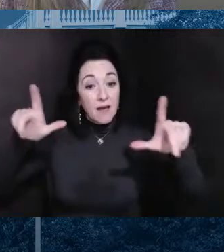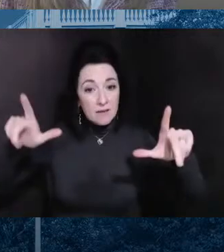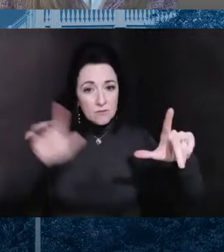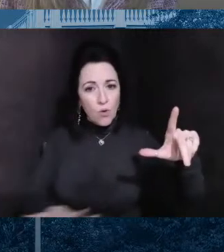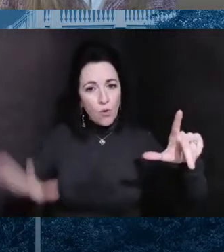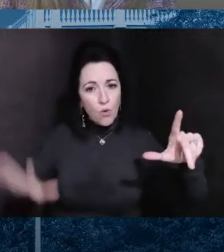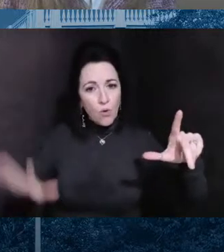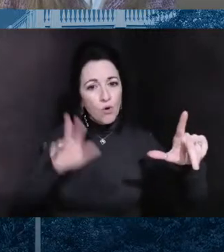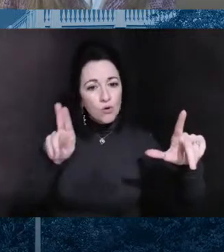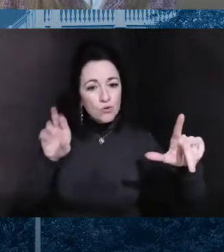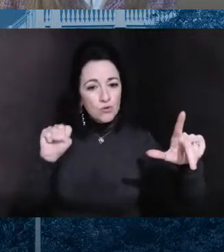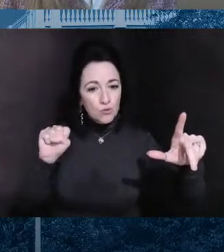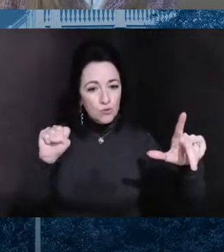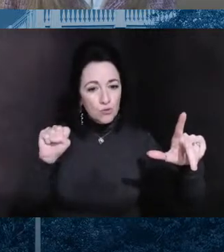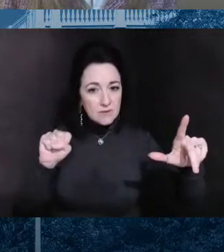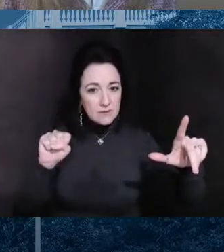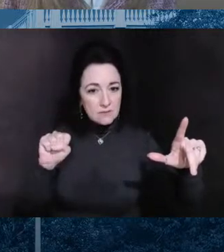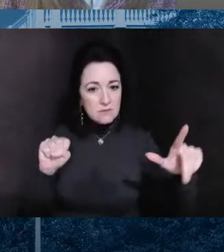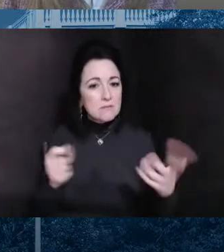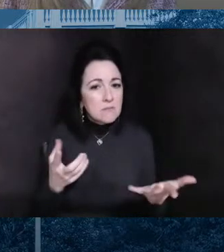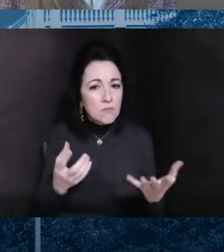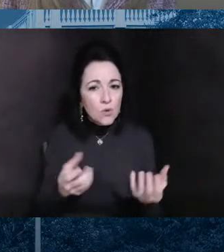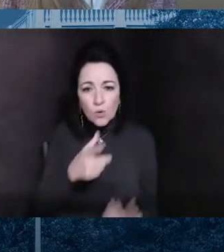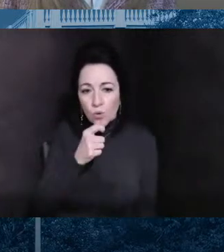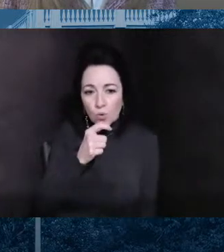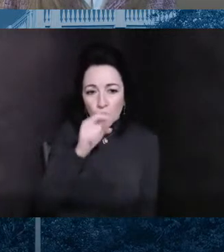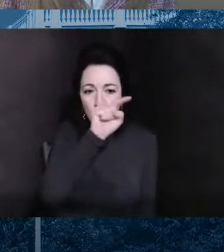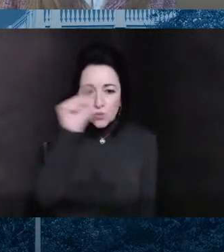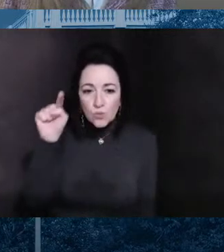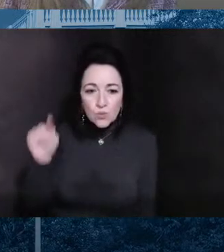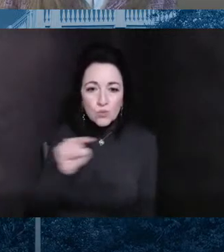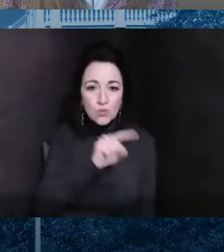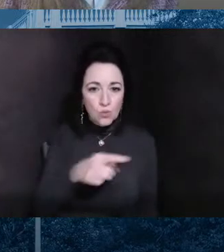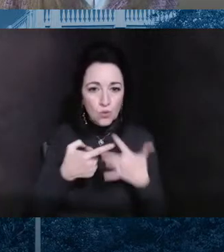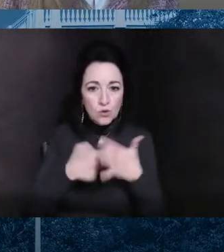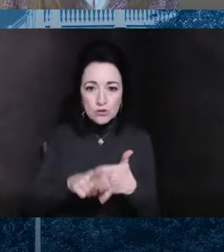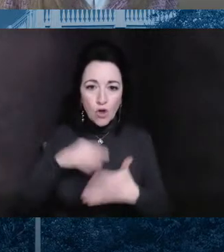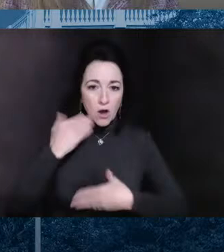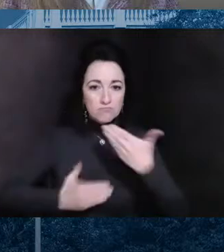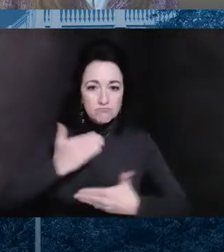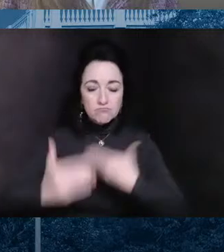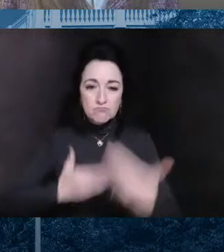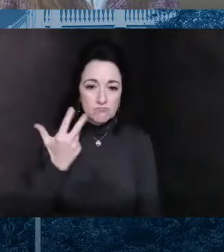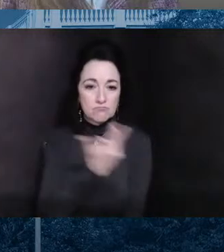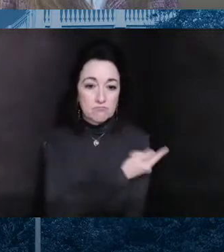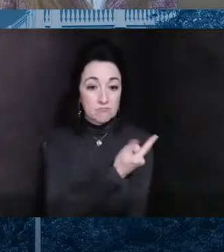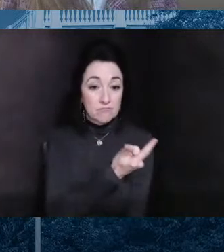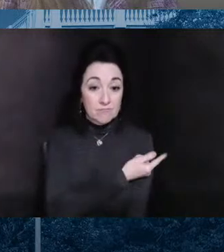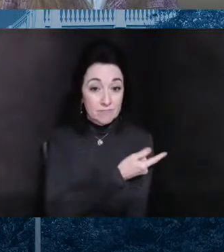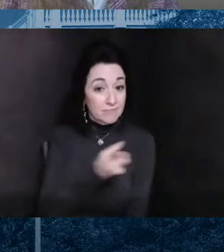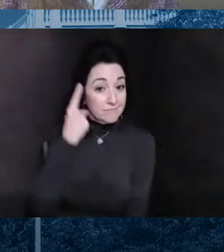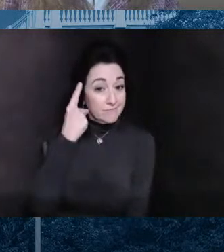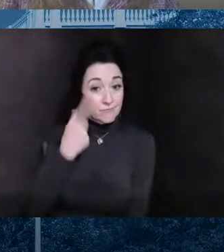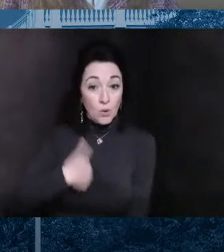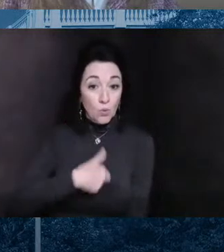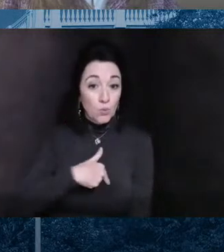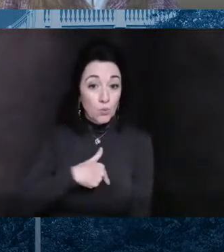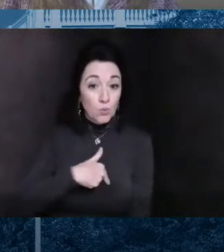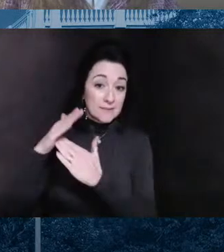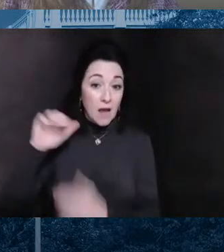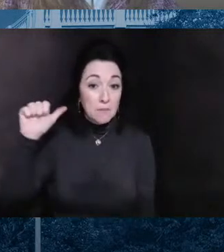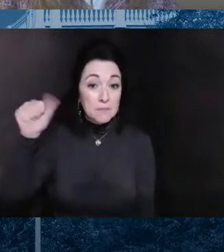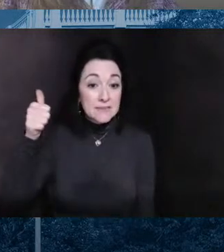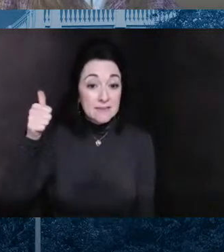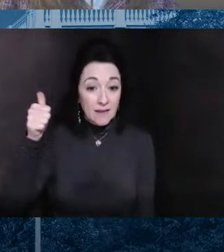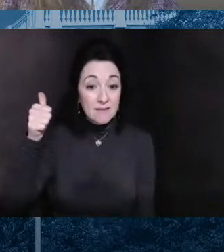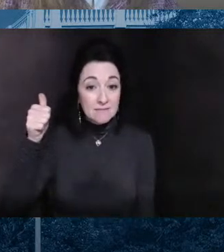the vaccinations received from the federal government into people's arms. We're actually among the top 10 in the country for